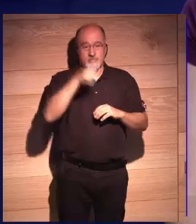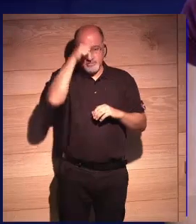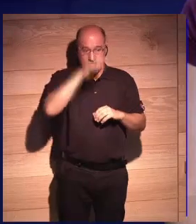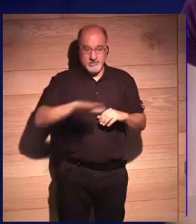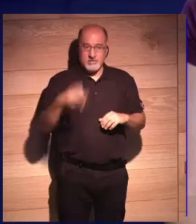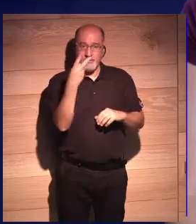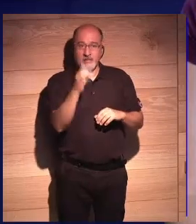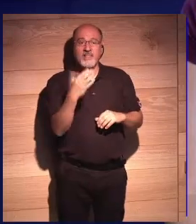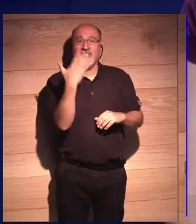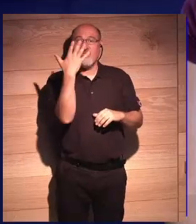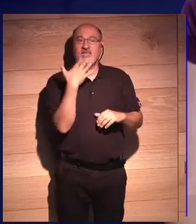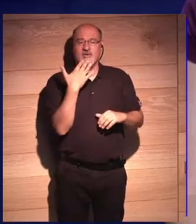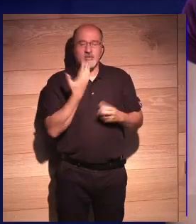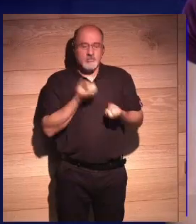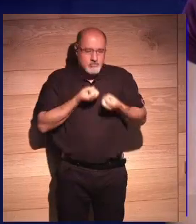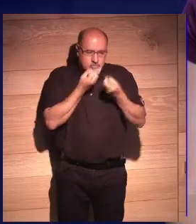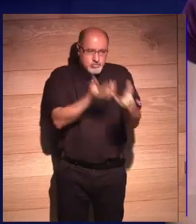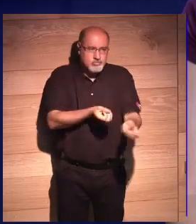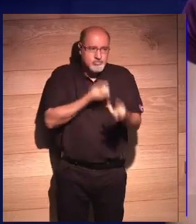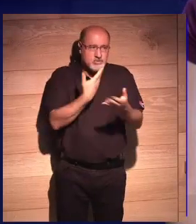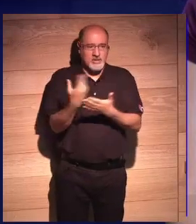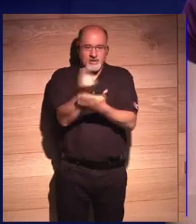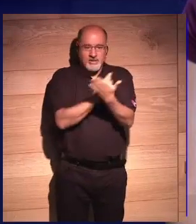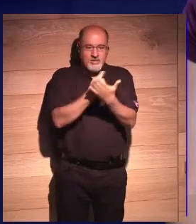The other day, it was done with